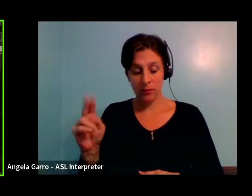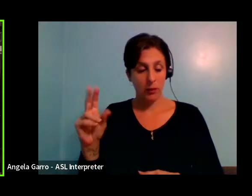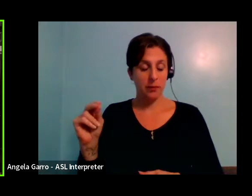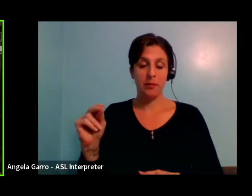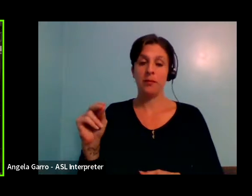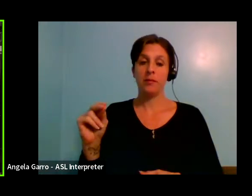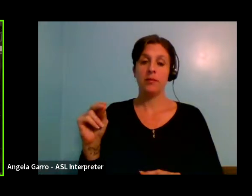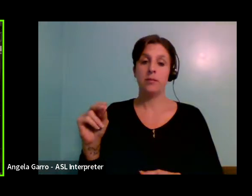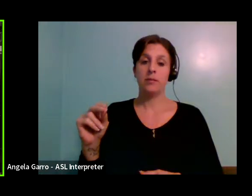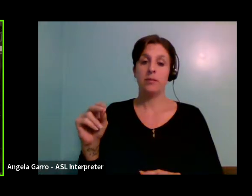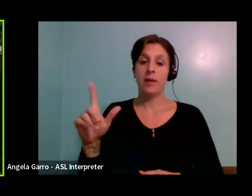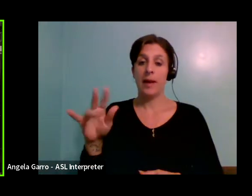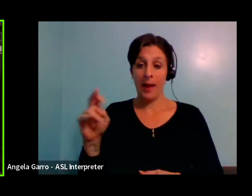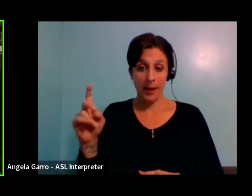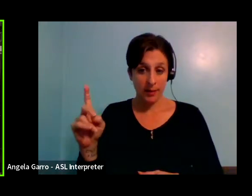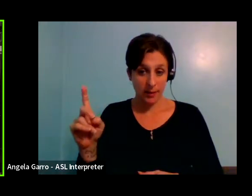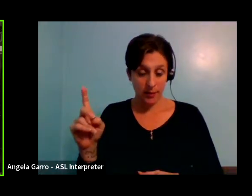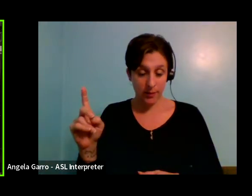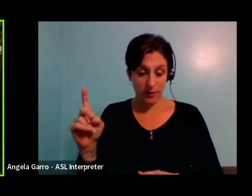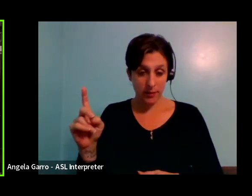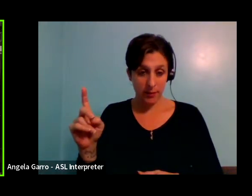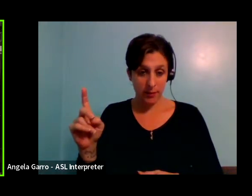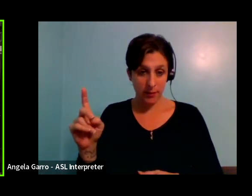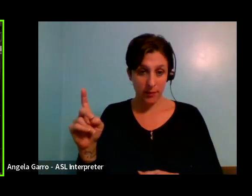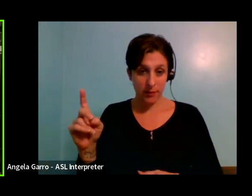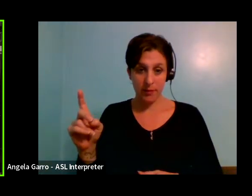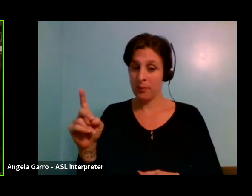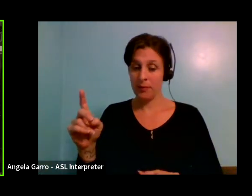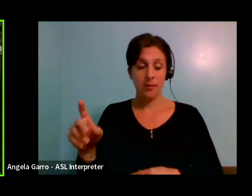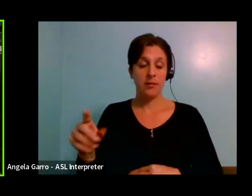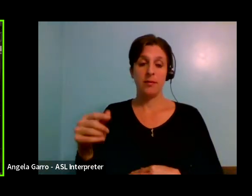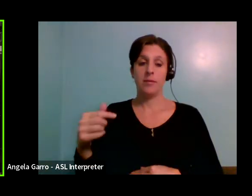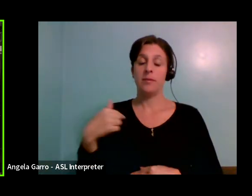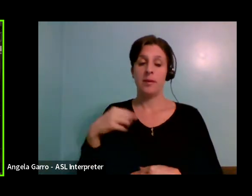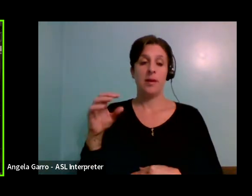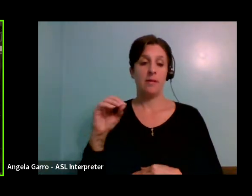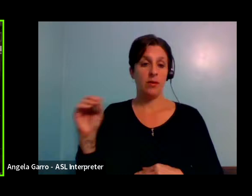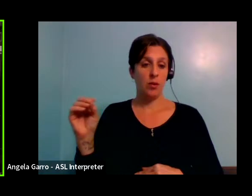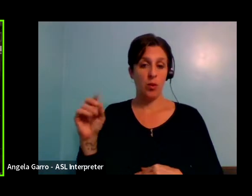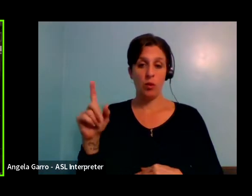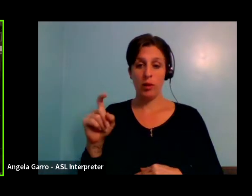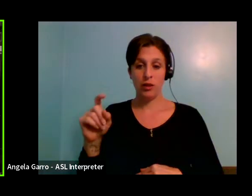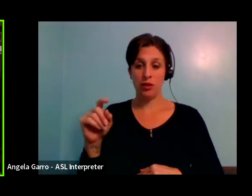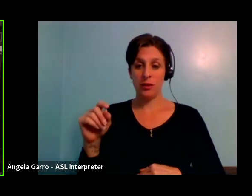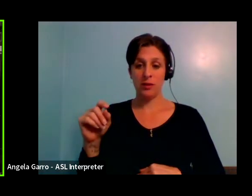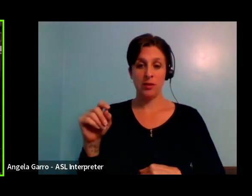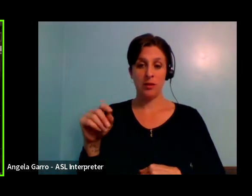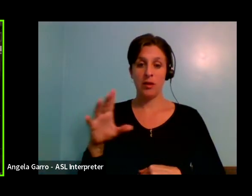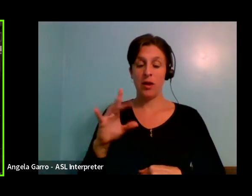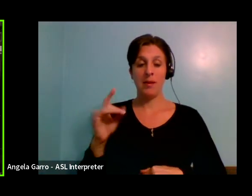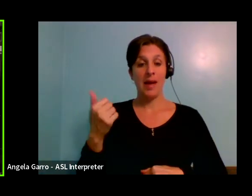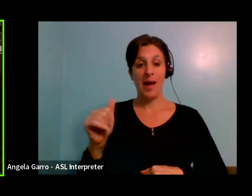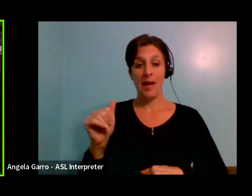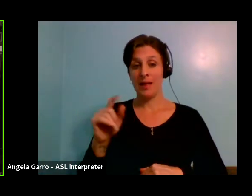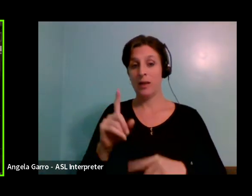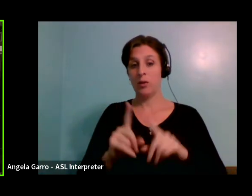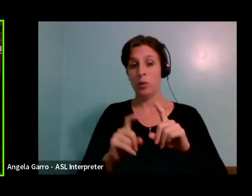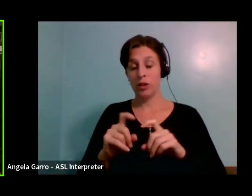No. Trustee Land? And I have no questions or No. comments. Any questions or comments from the